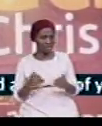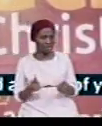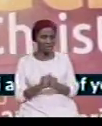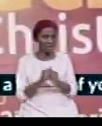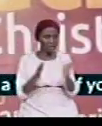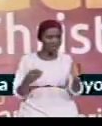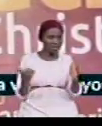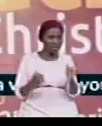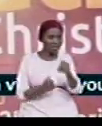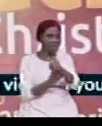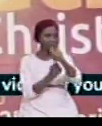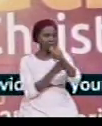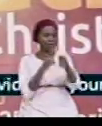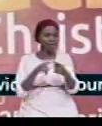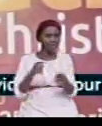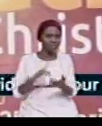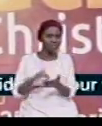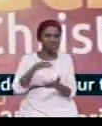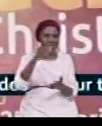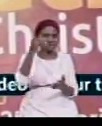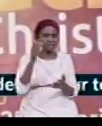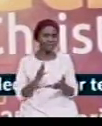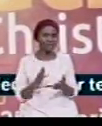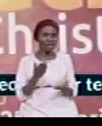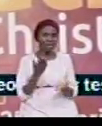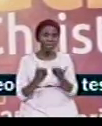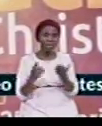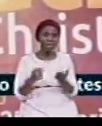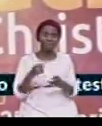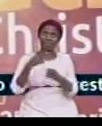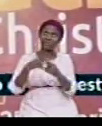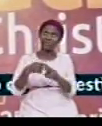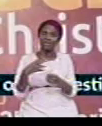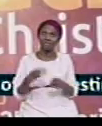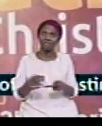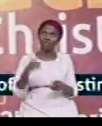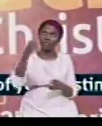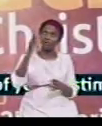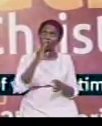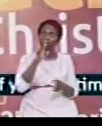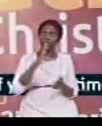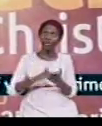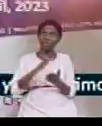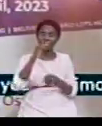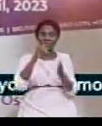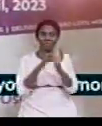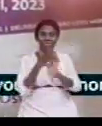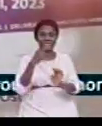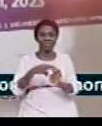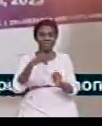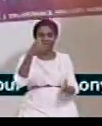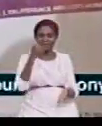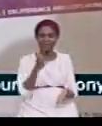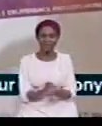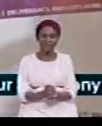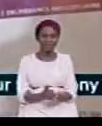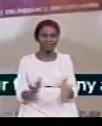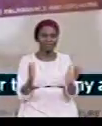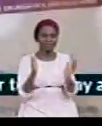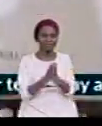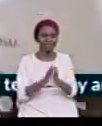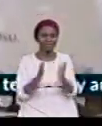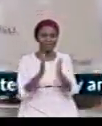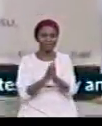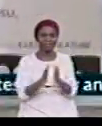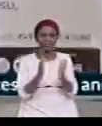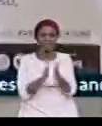of God. May the name of the God be glorified in Jesus' name. Put your hands together for Jesus.